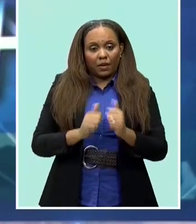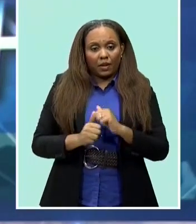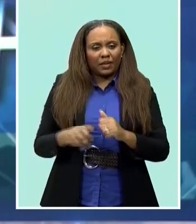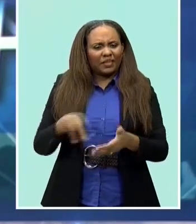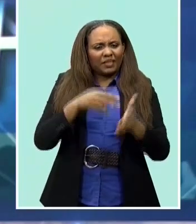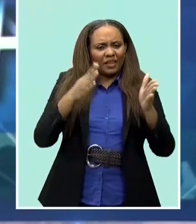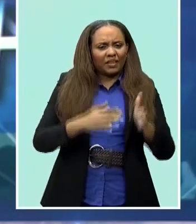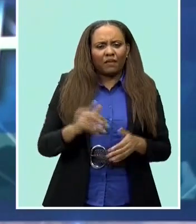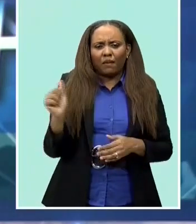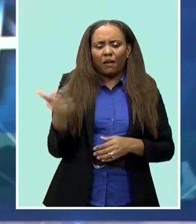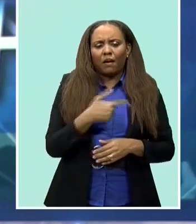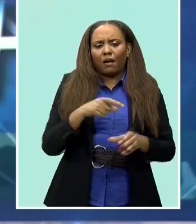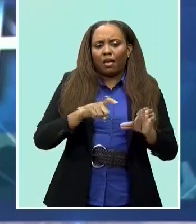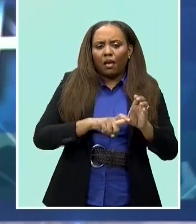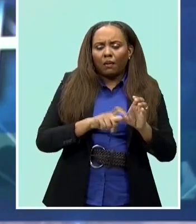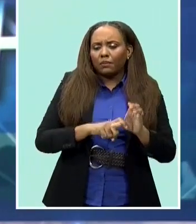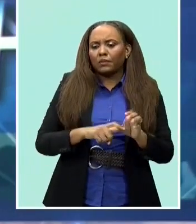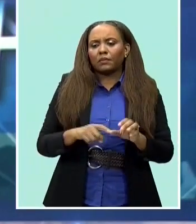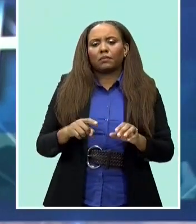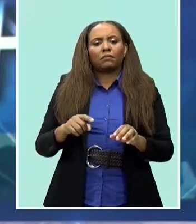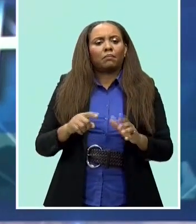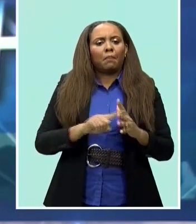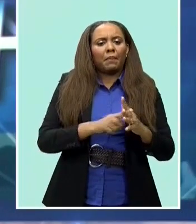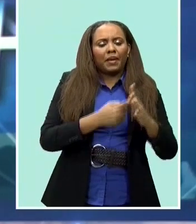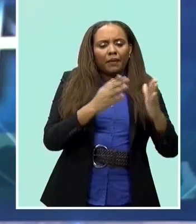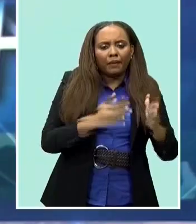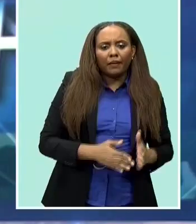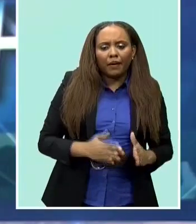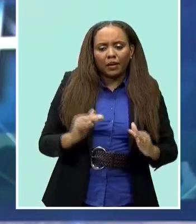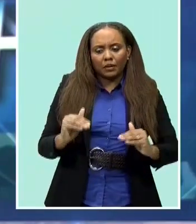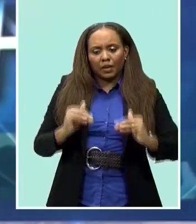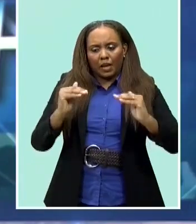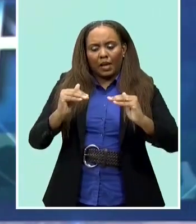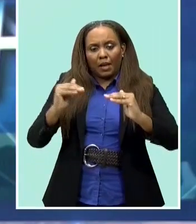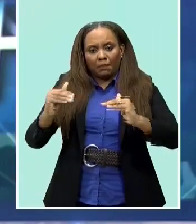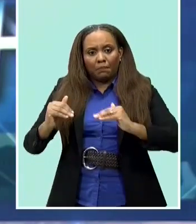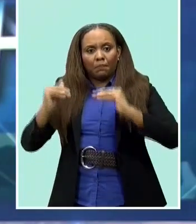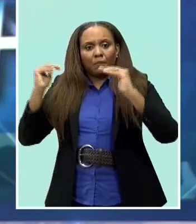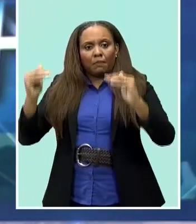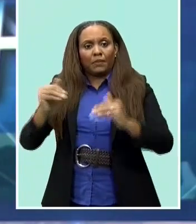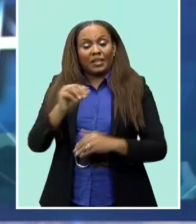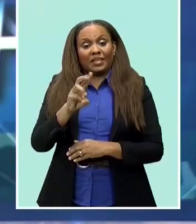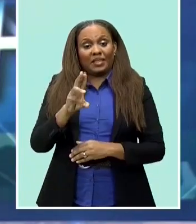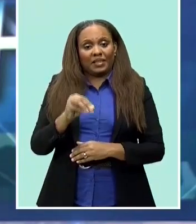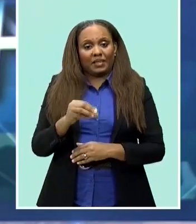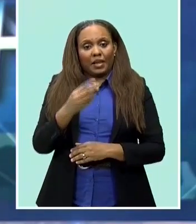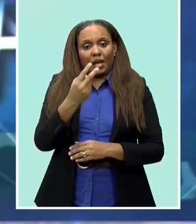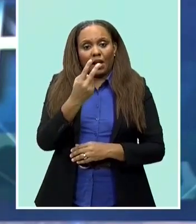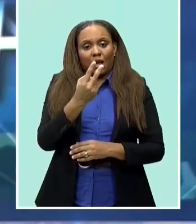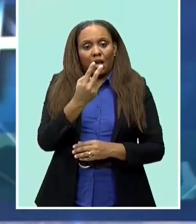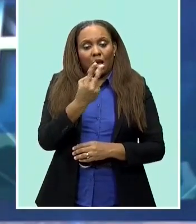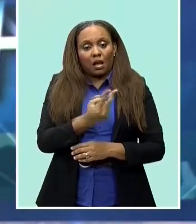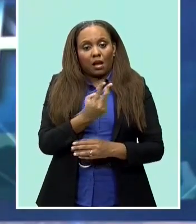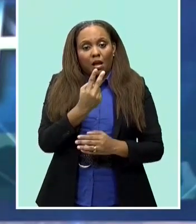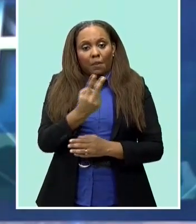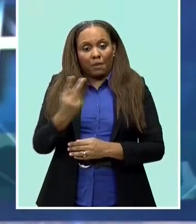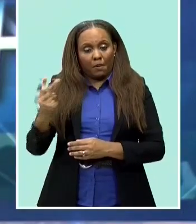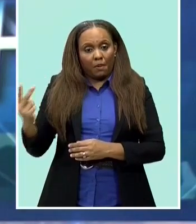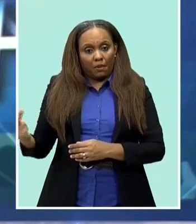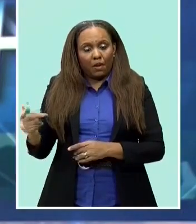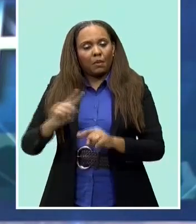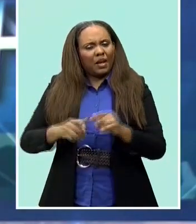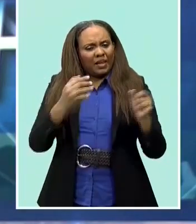dancers from all clubs and at all levels. At least 60 couples are expected to compete, but Ms. Waite-Jones says individual dancers are also